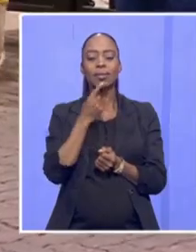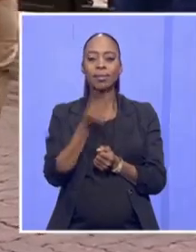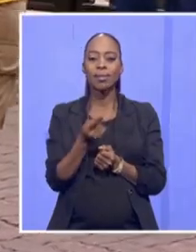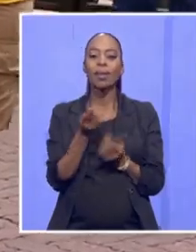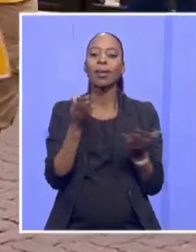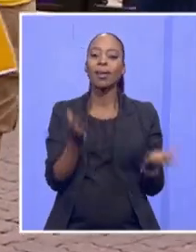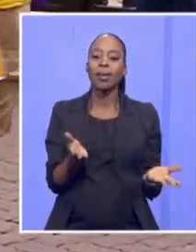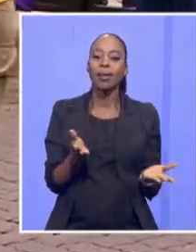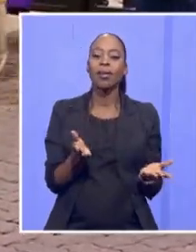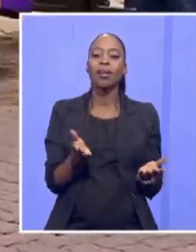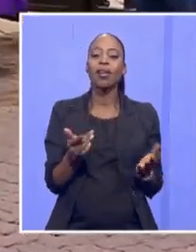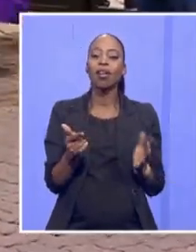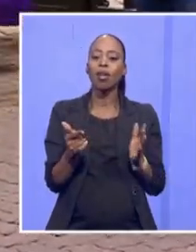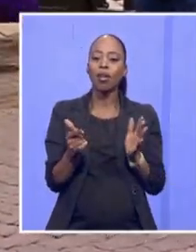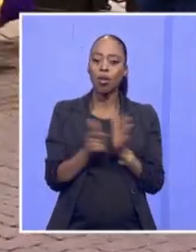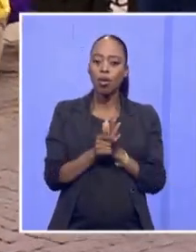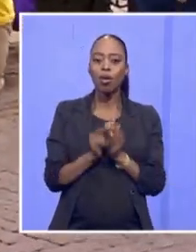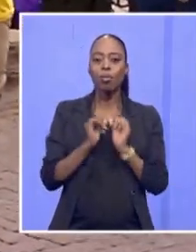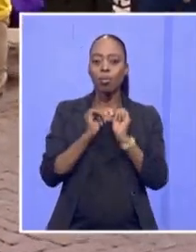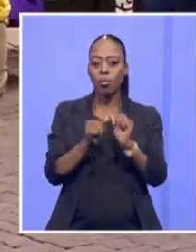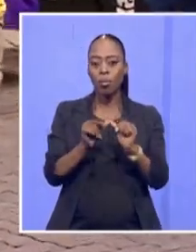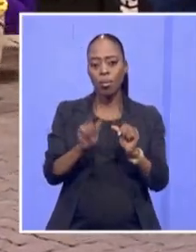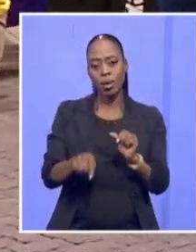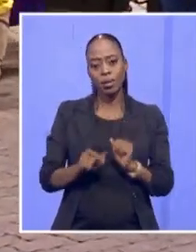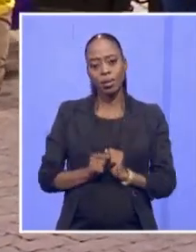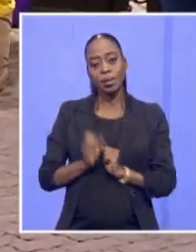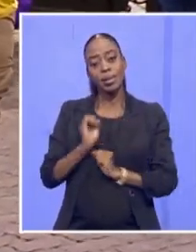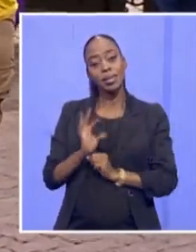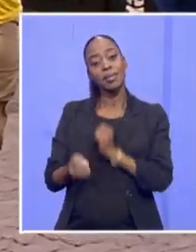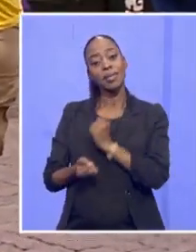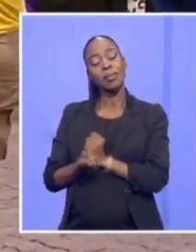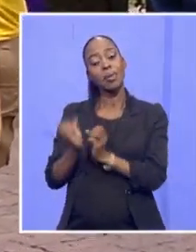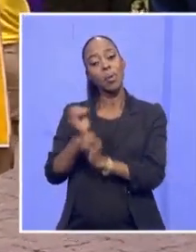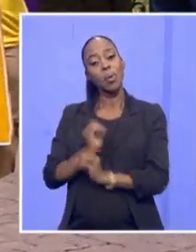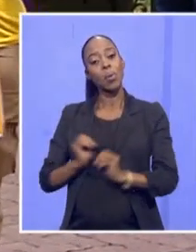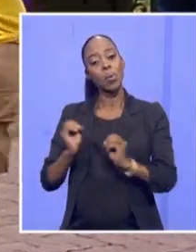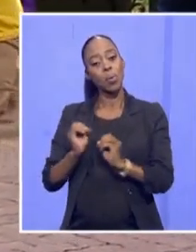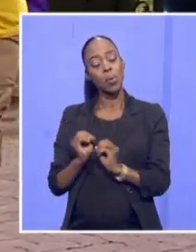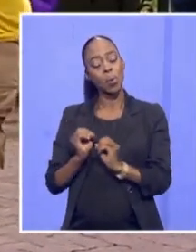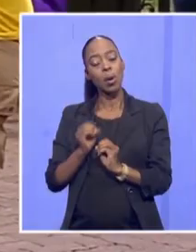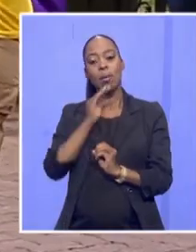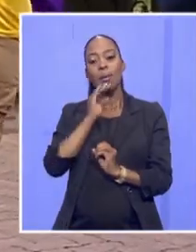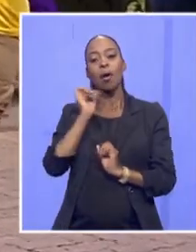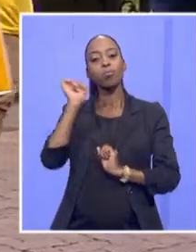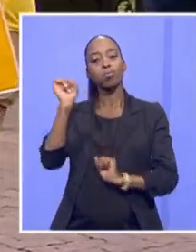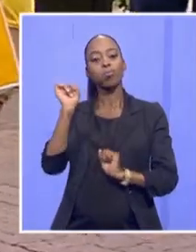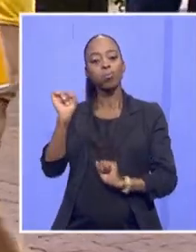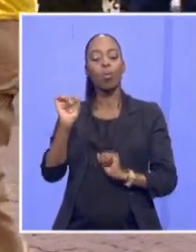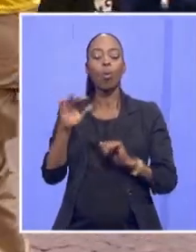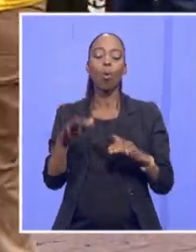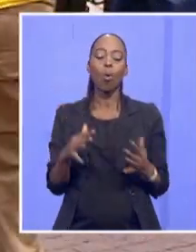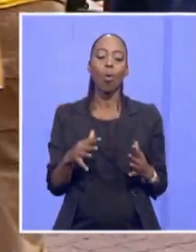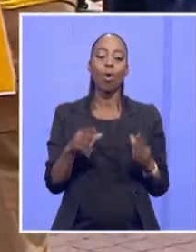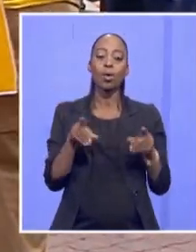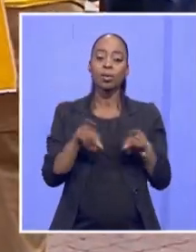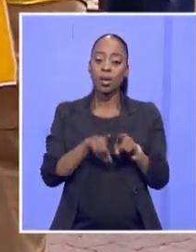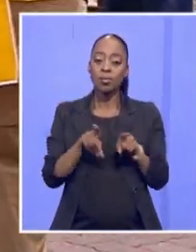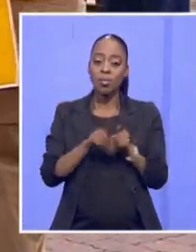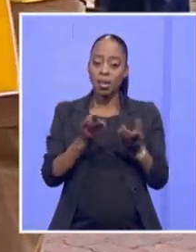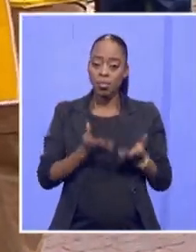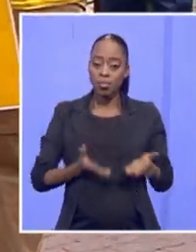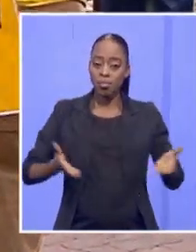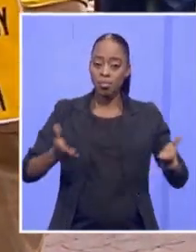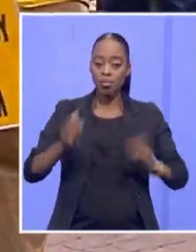face the full might of the law. And if that does not happen, you know, picketers or protesters such as those from